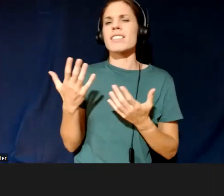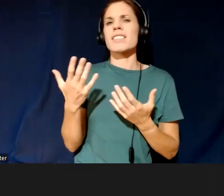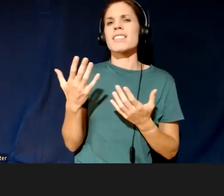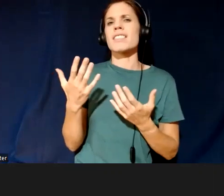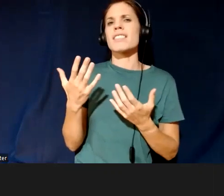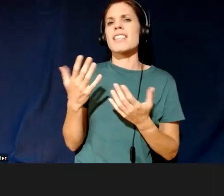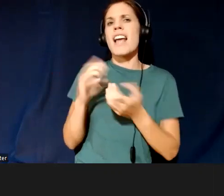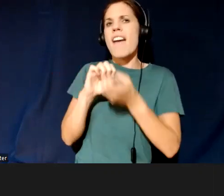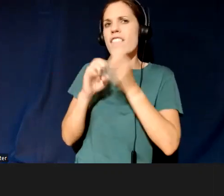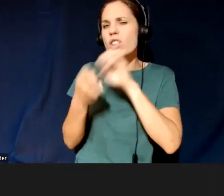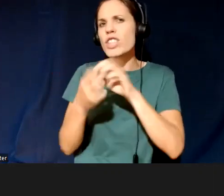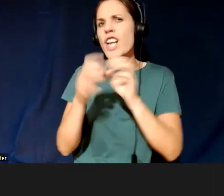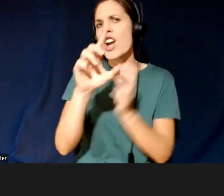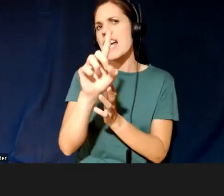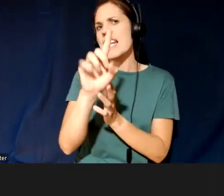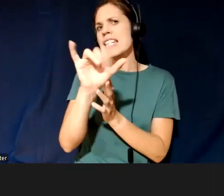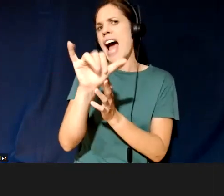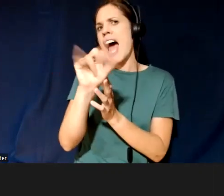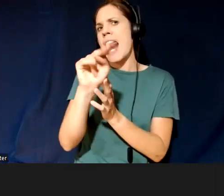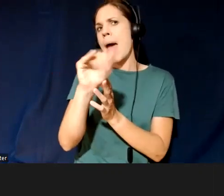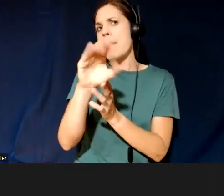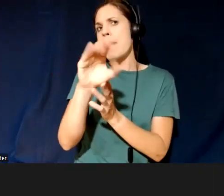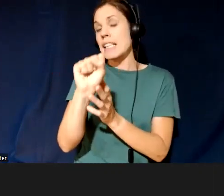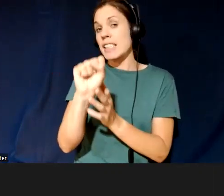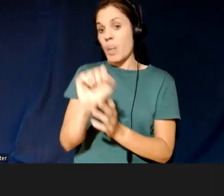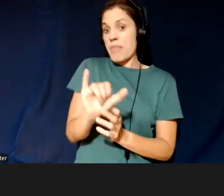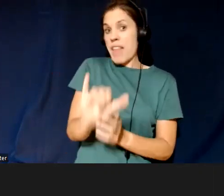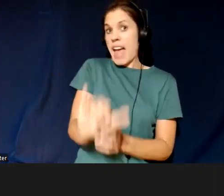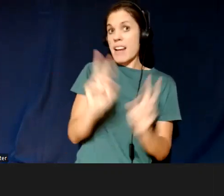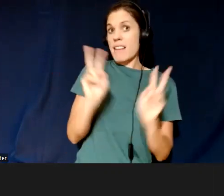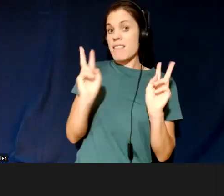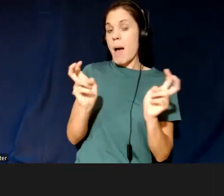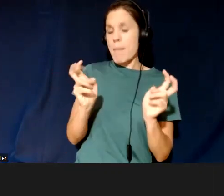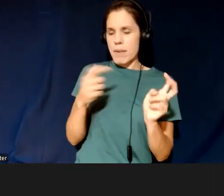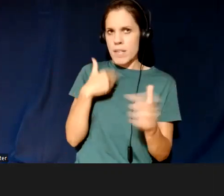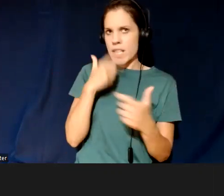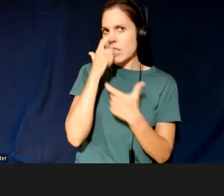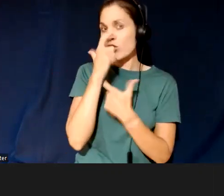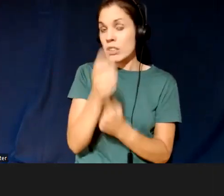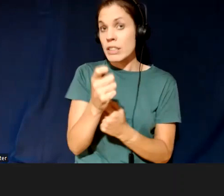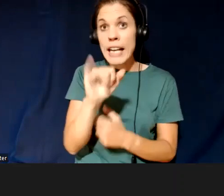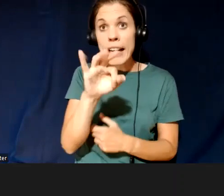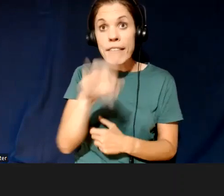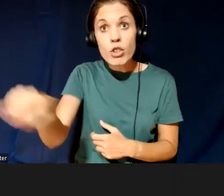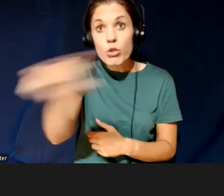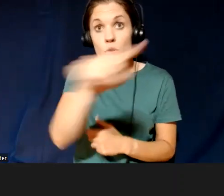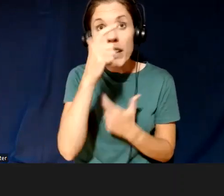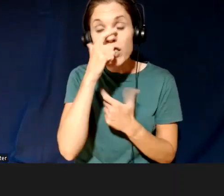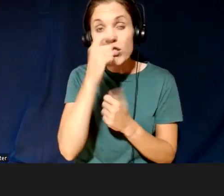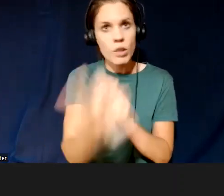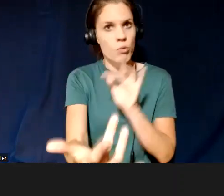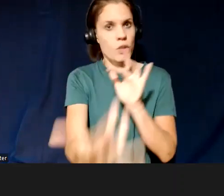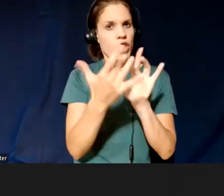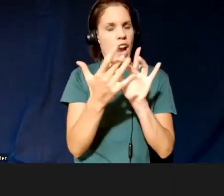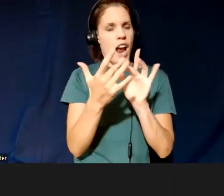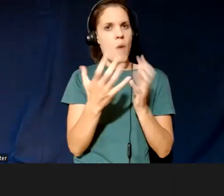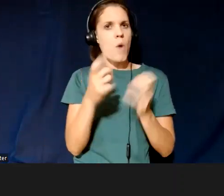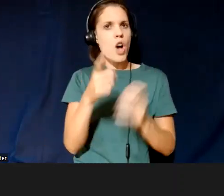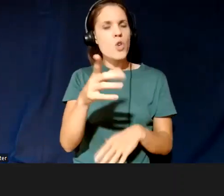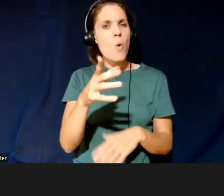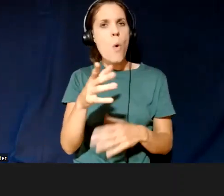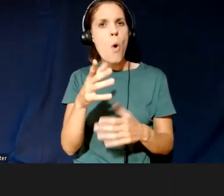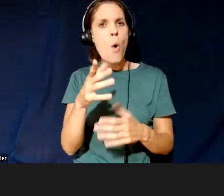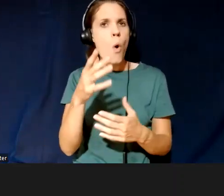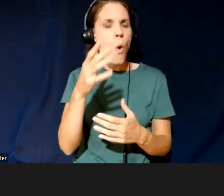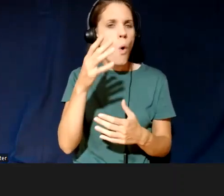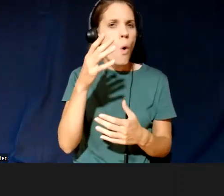interested in this, in pursuing this topic. And if you're also interested, reach out, because I would love to have input. I'm just about ready